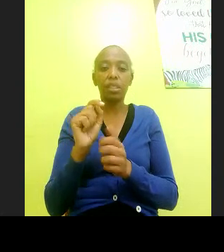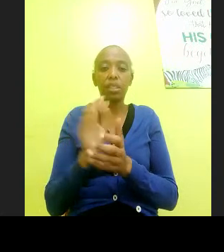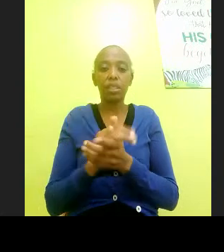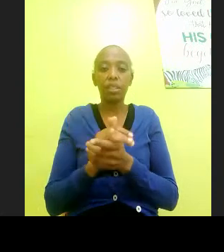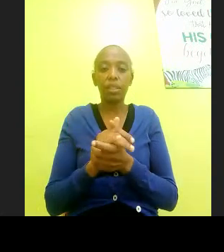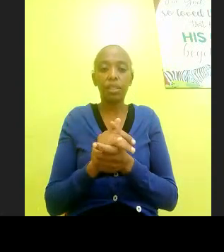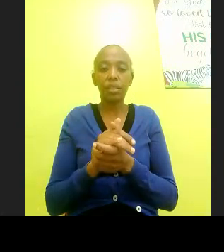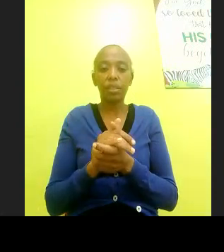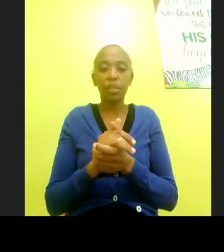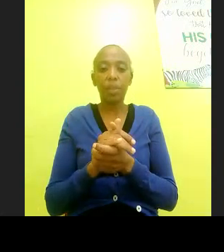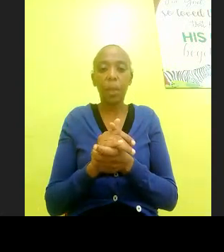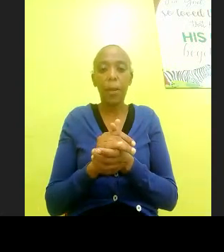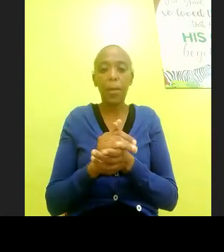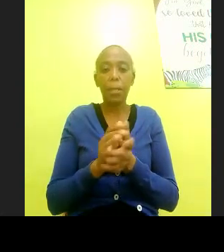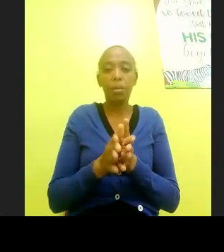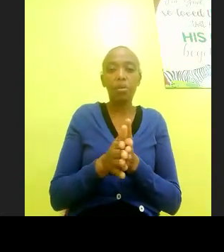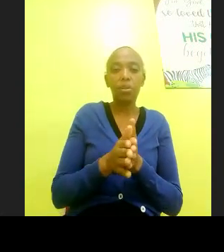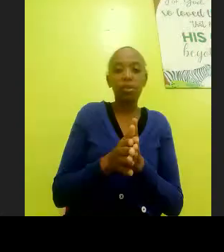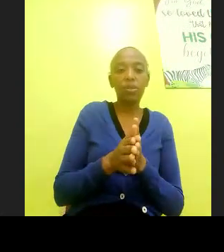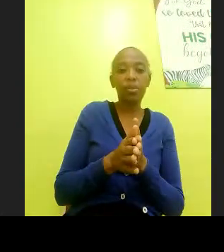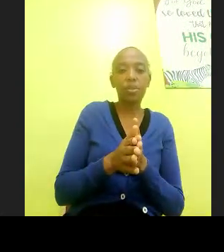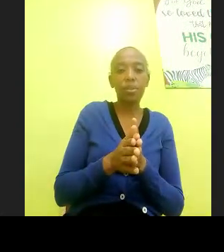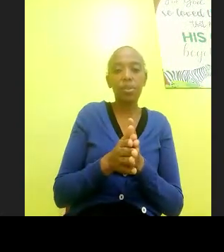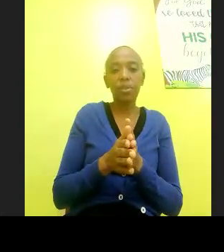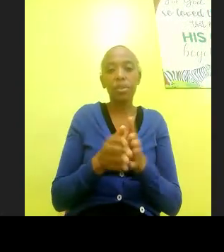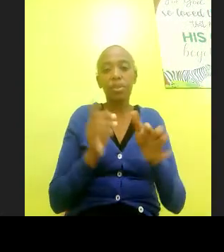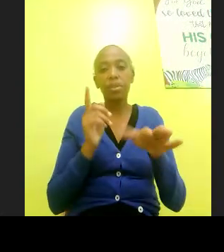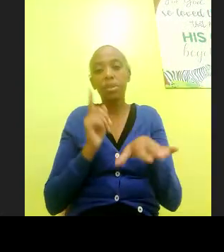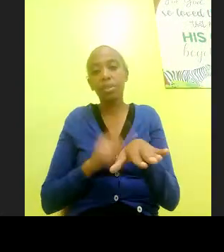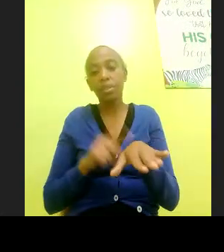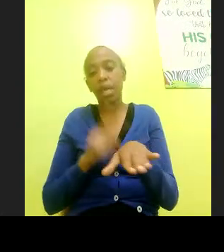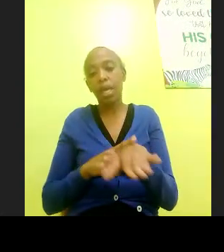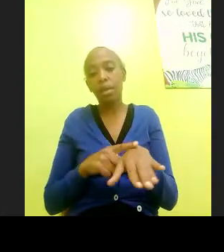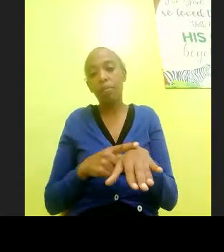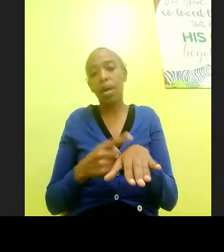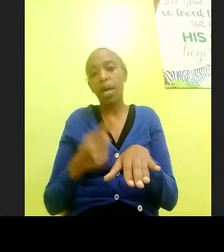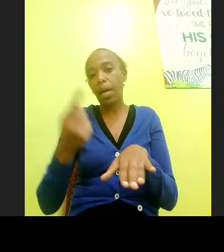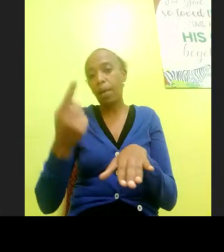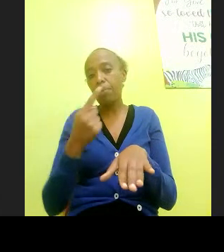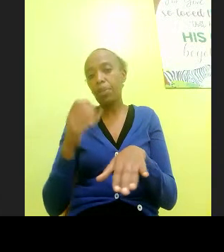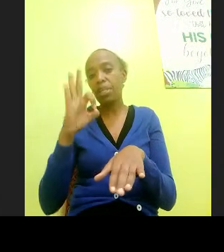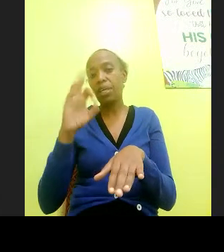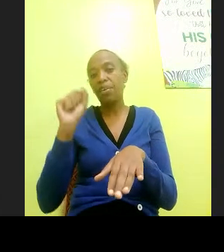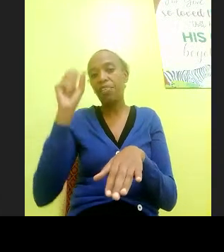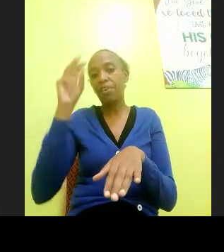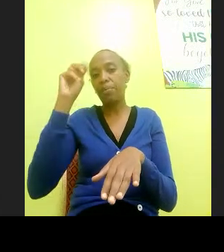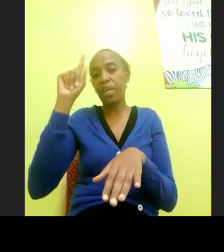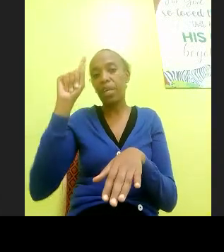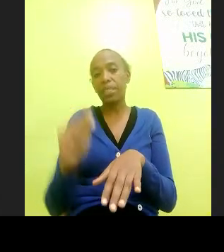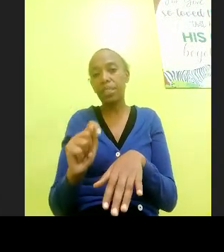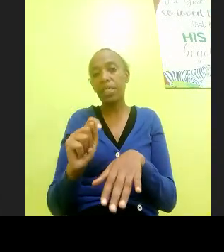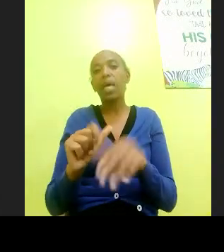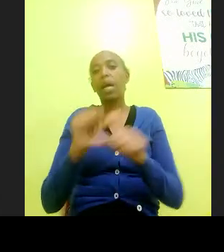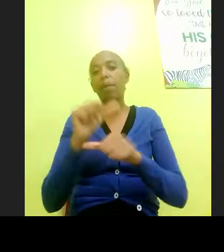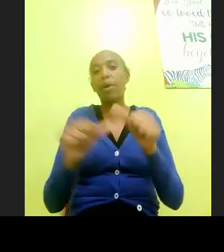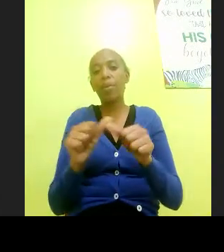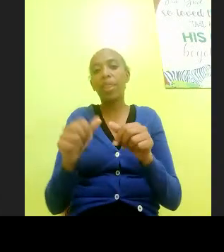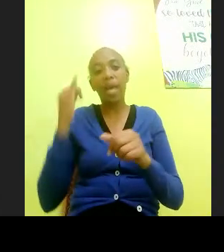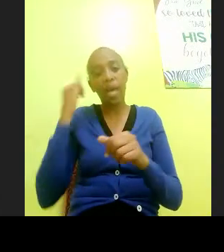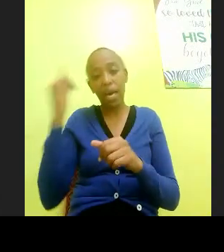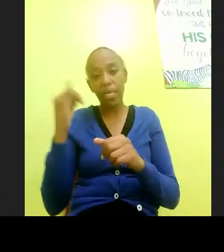been saying. When I approached Femnet about the idea of an index, it